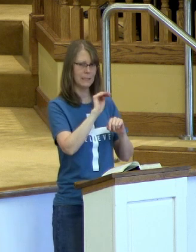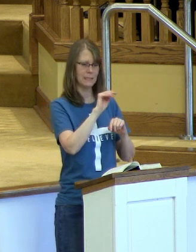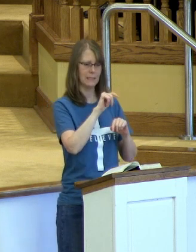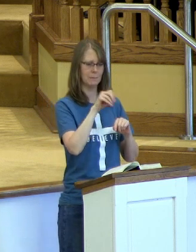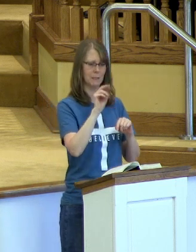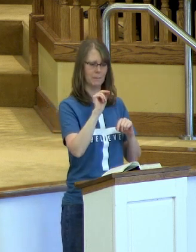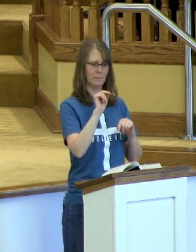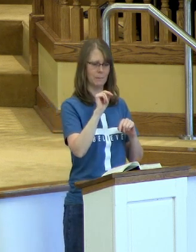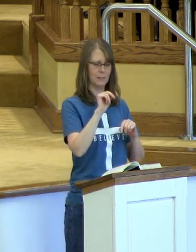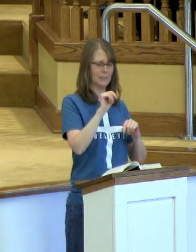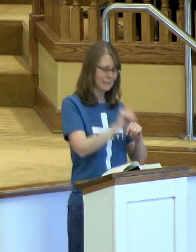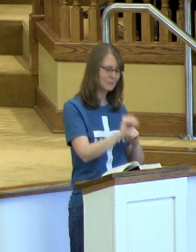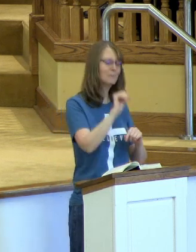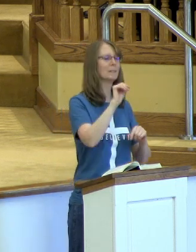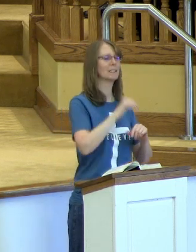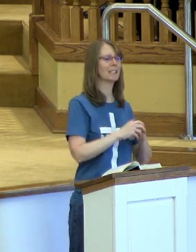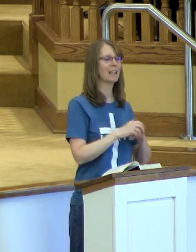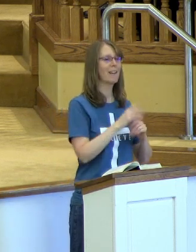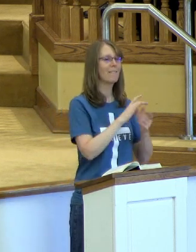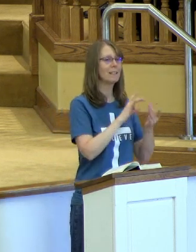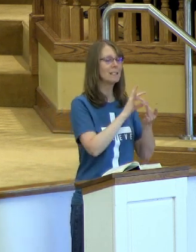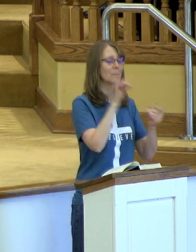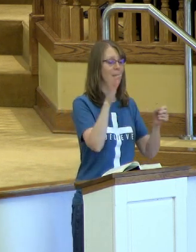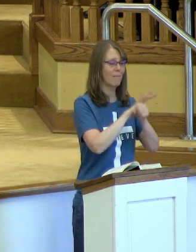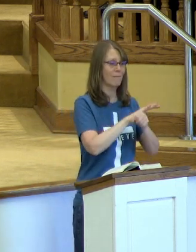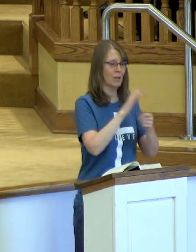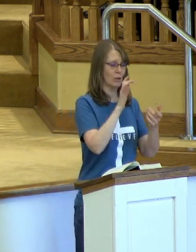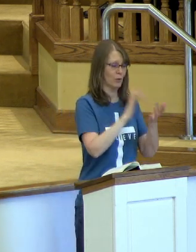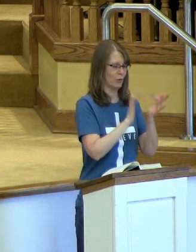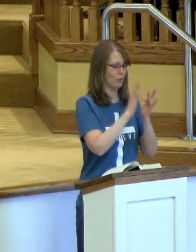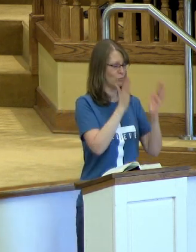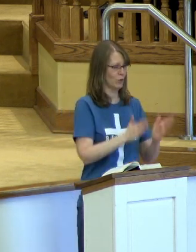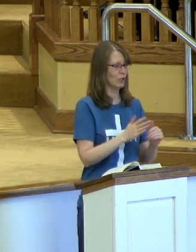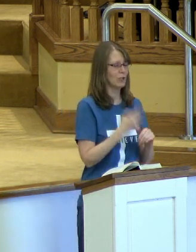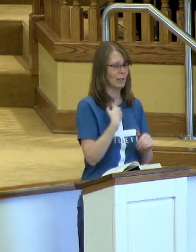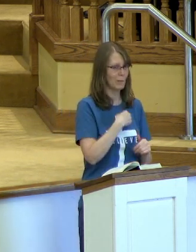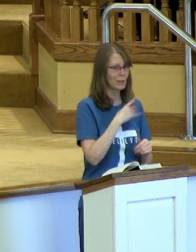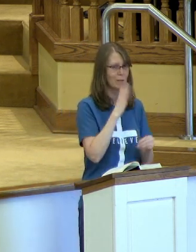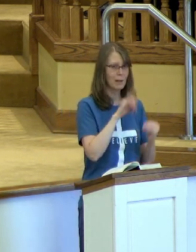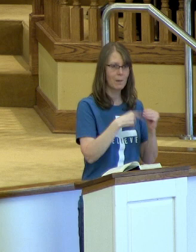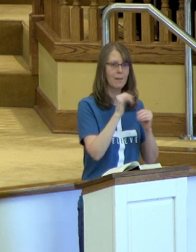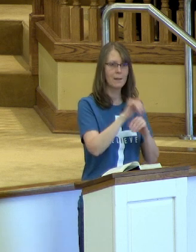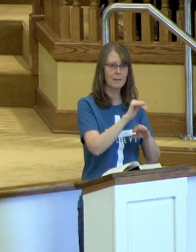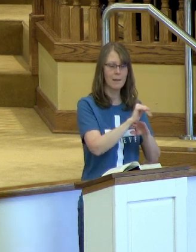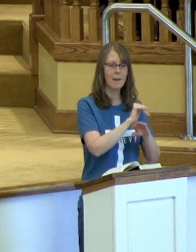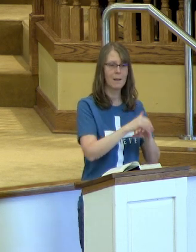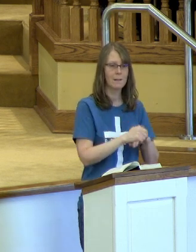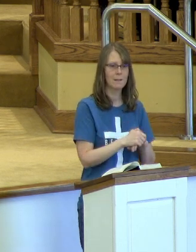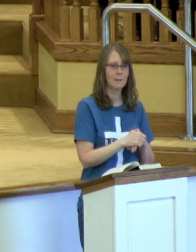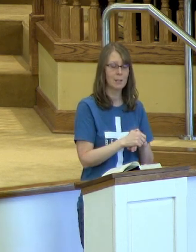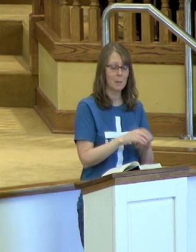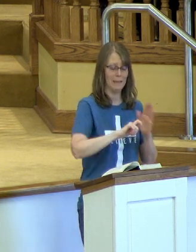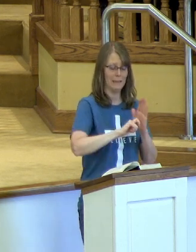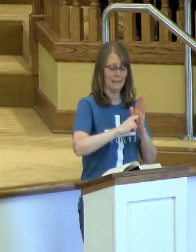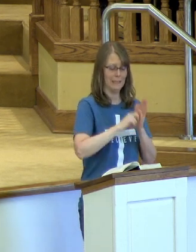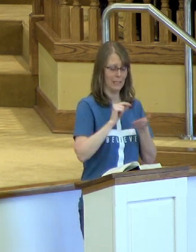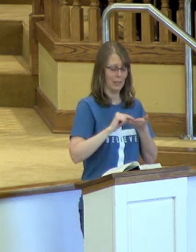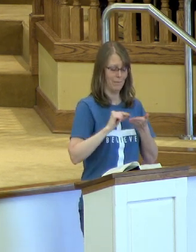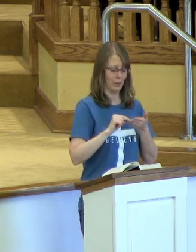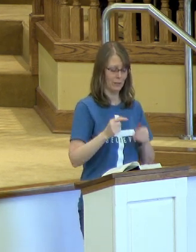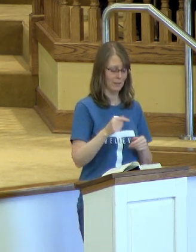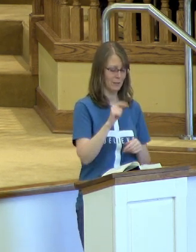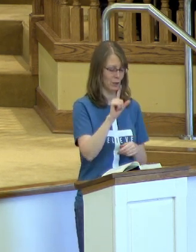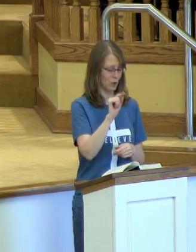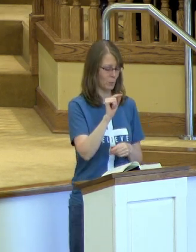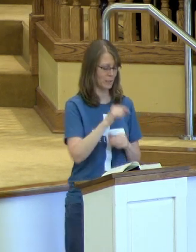thing. Symptoms of a spirit-full Christian, and we want to talk a little bit about that this evening. So the key verse will be verse 20, giving